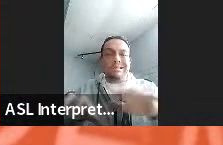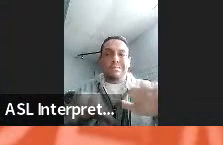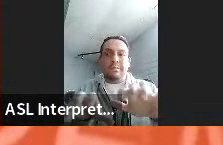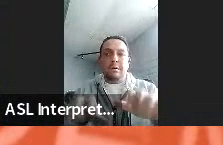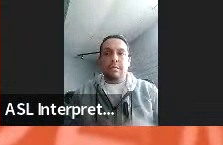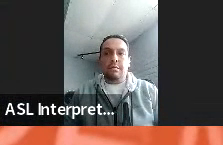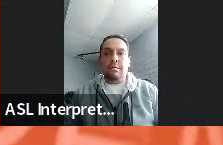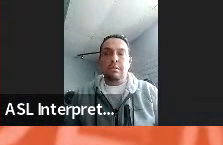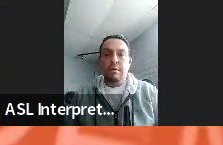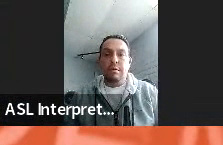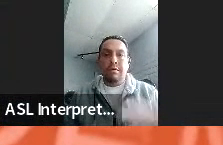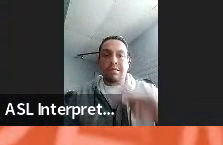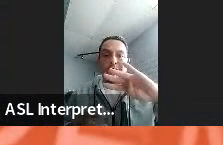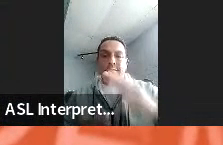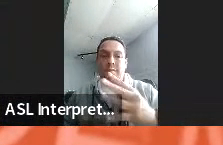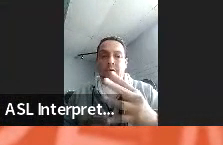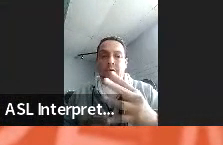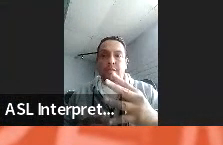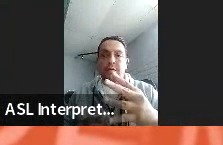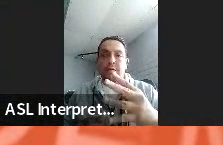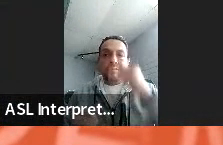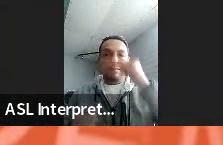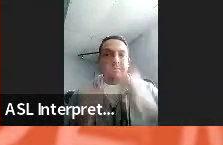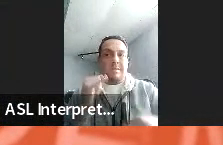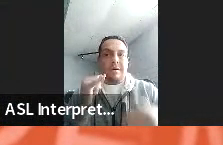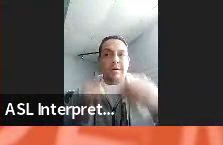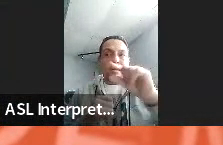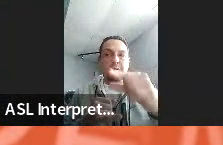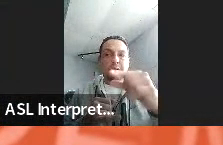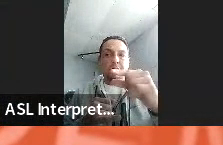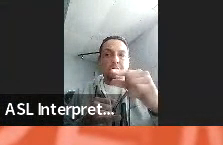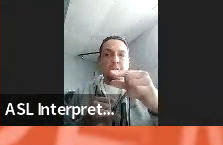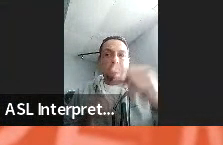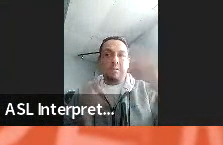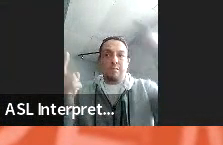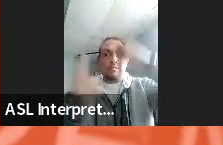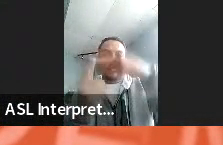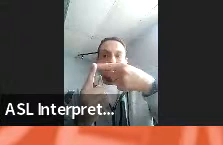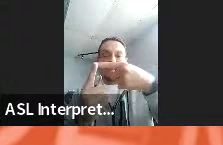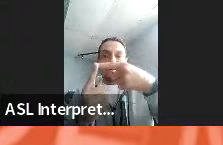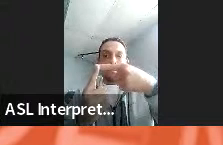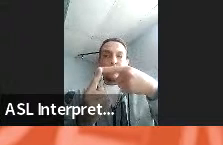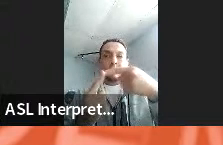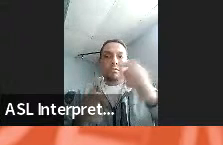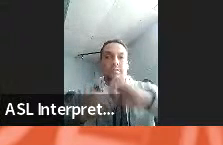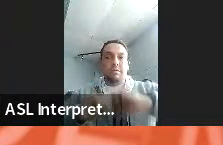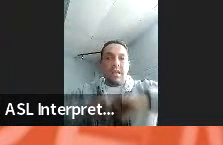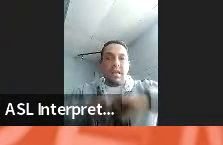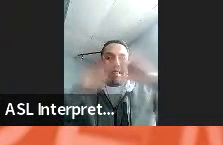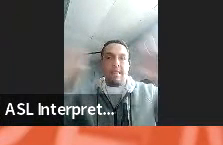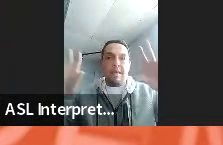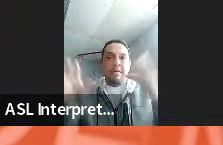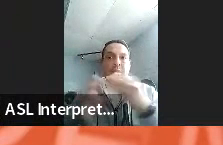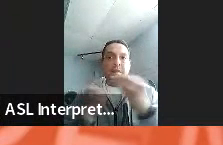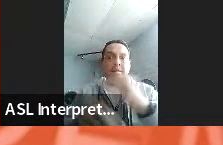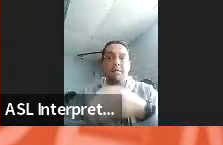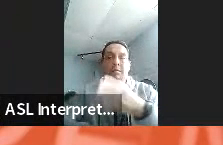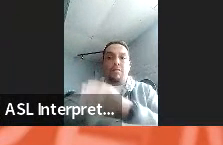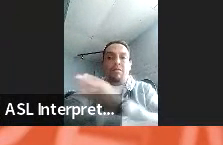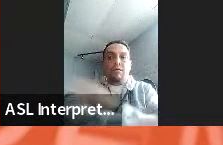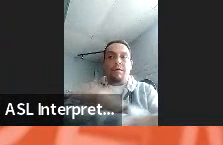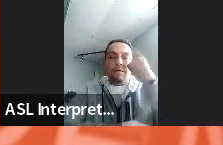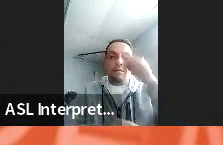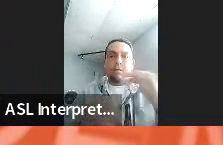So our fourth and final goal is about modernizing and clarifying the rules that we have in zoning for use or the kinds of activities that